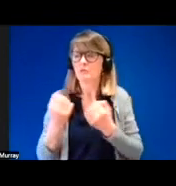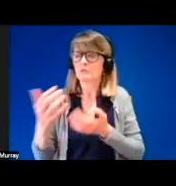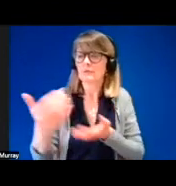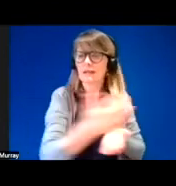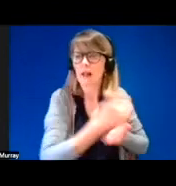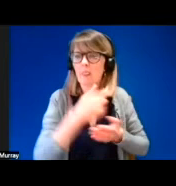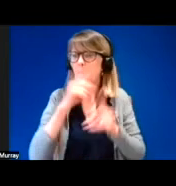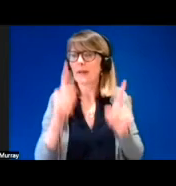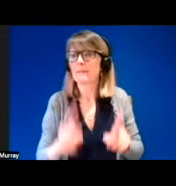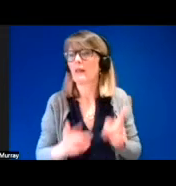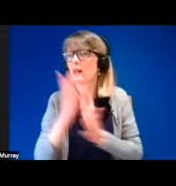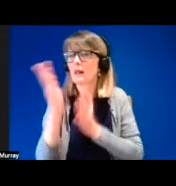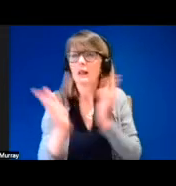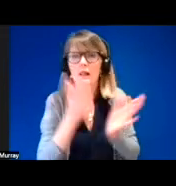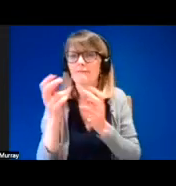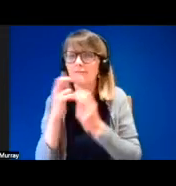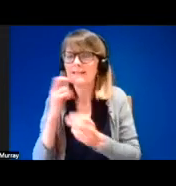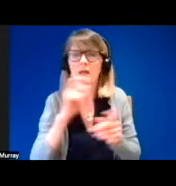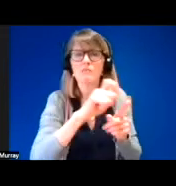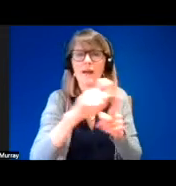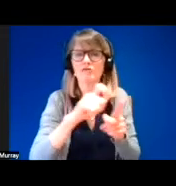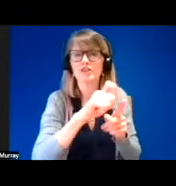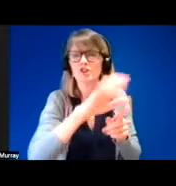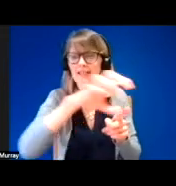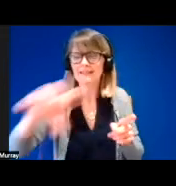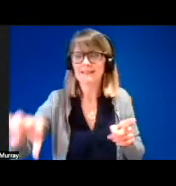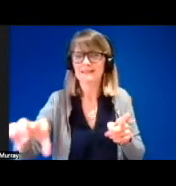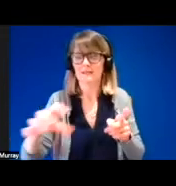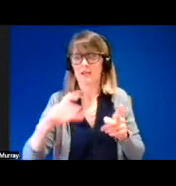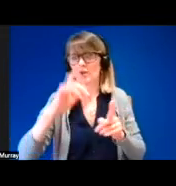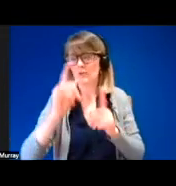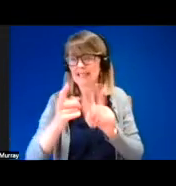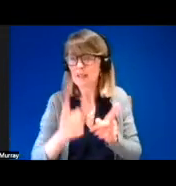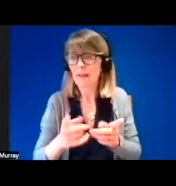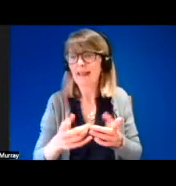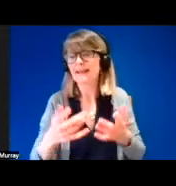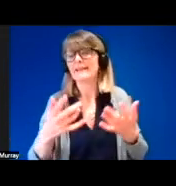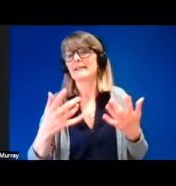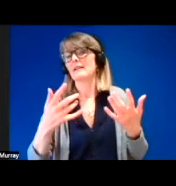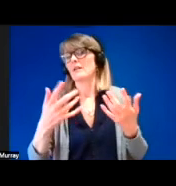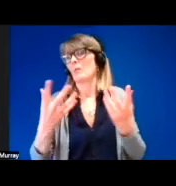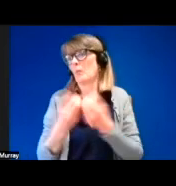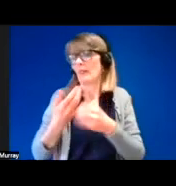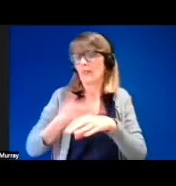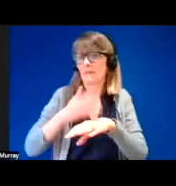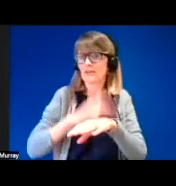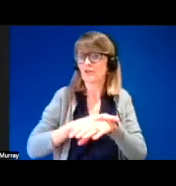to visit parishes, to exercise discipline together with the bishop across the wide